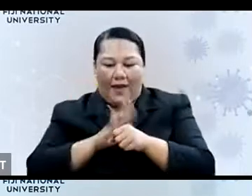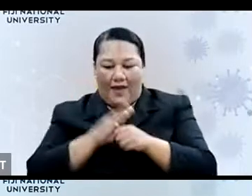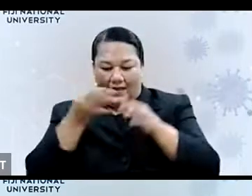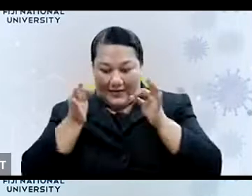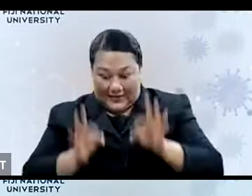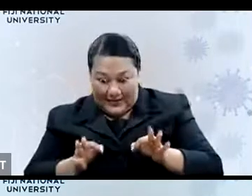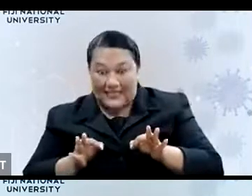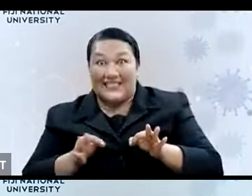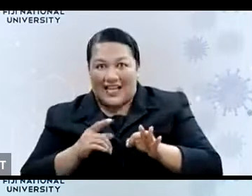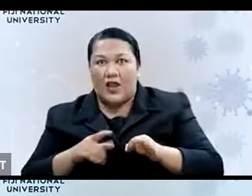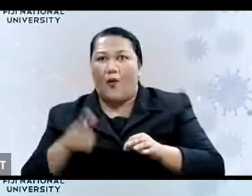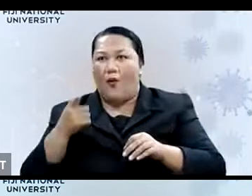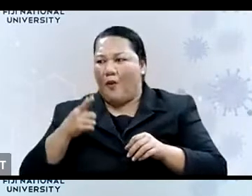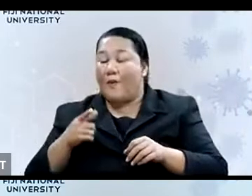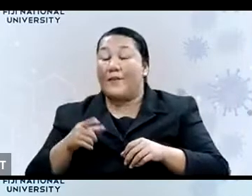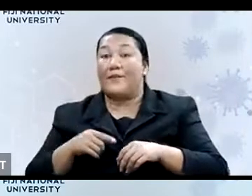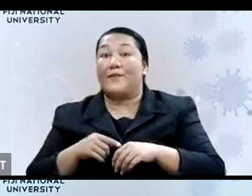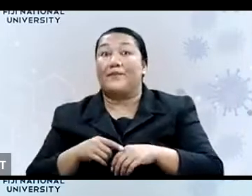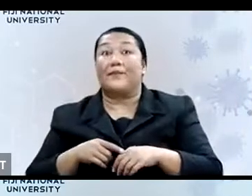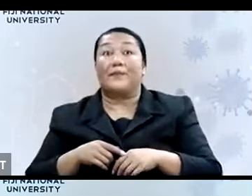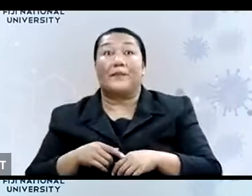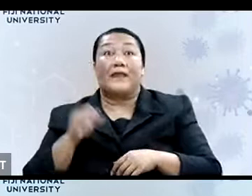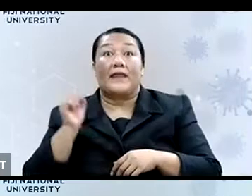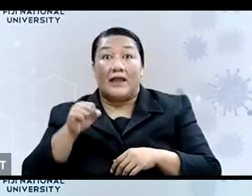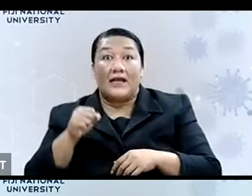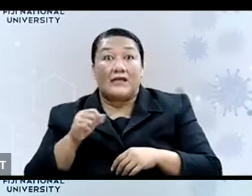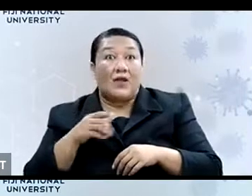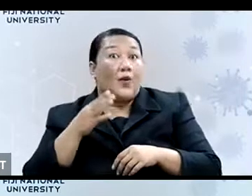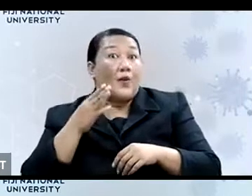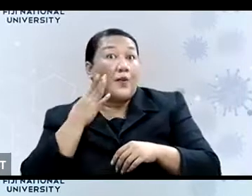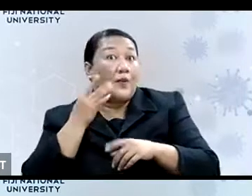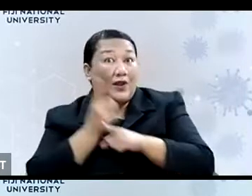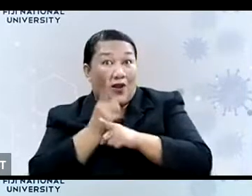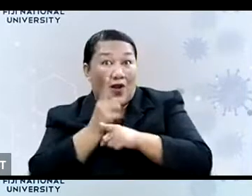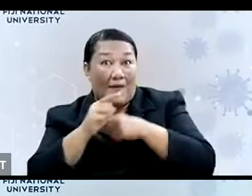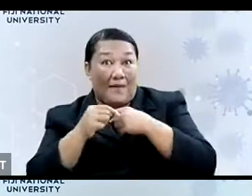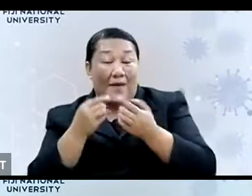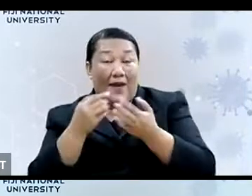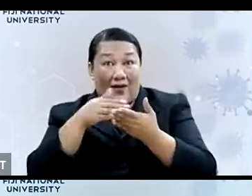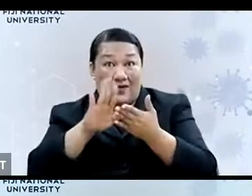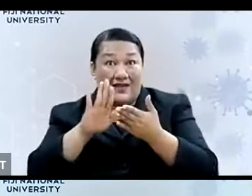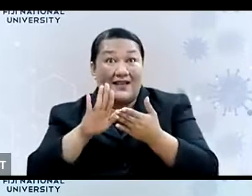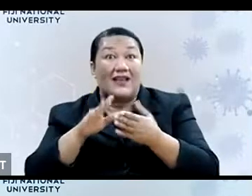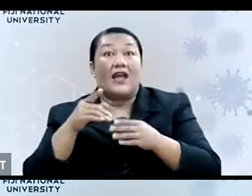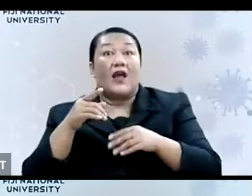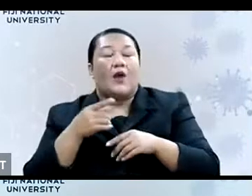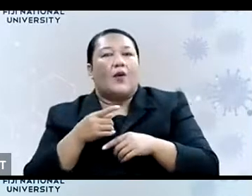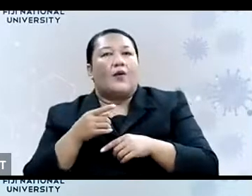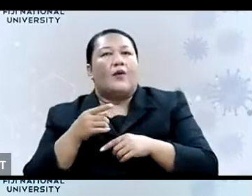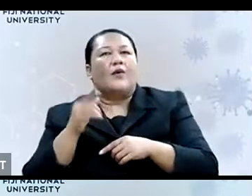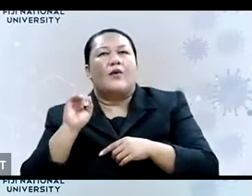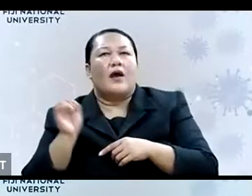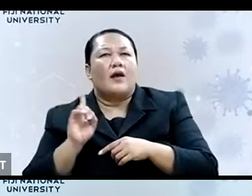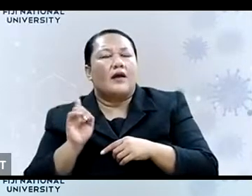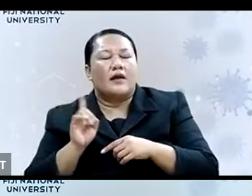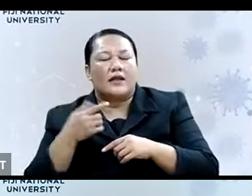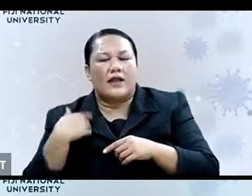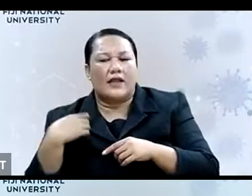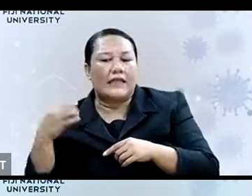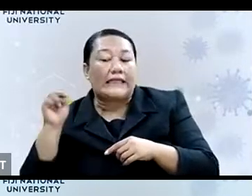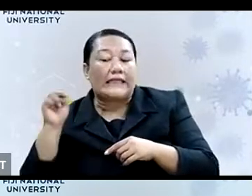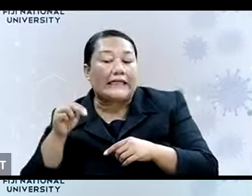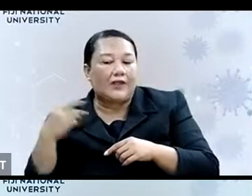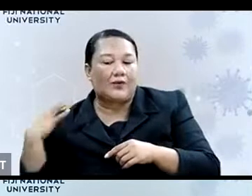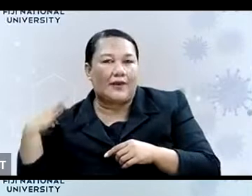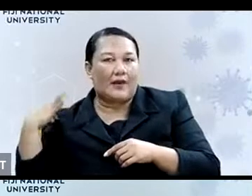consent. And of course, when you're talking about consent, you're talking about you need the consent to be made voluntarily, and it has to be